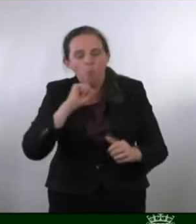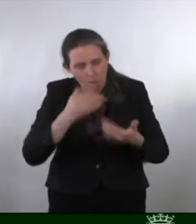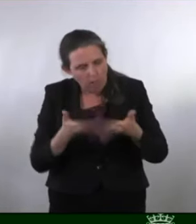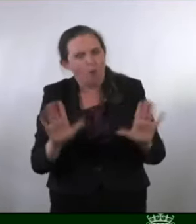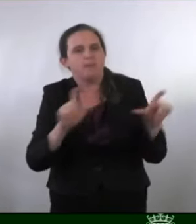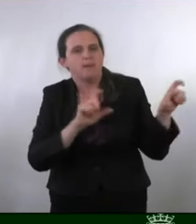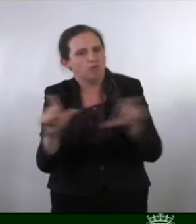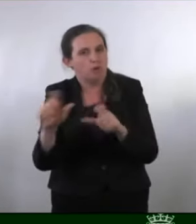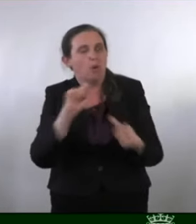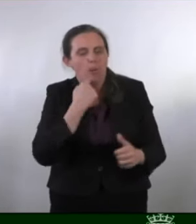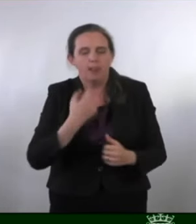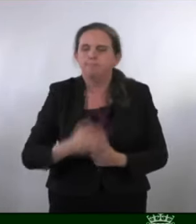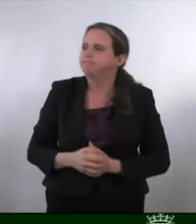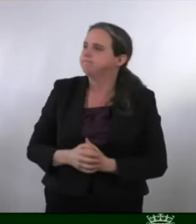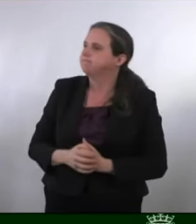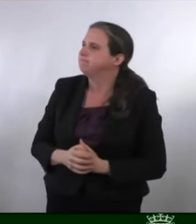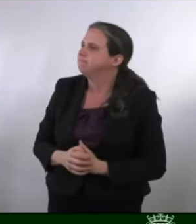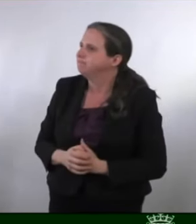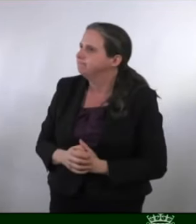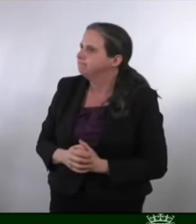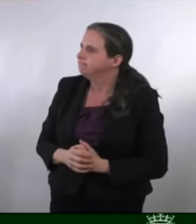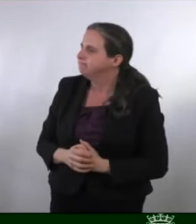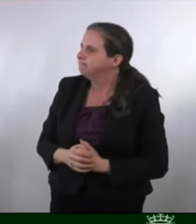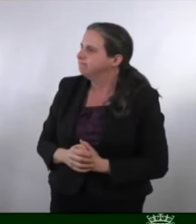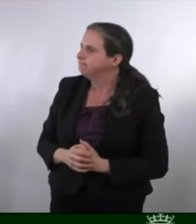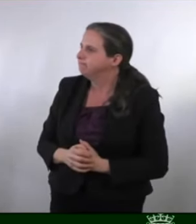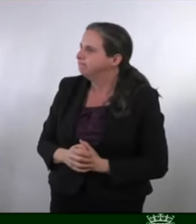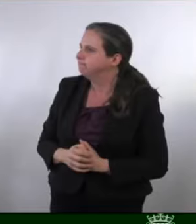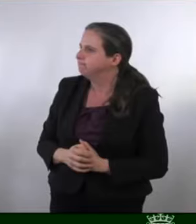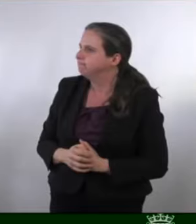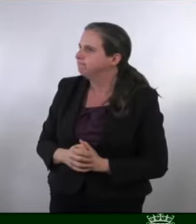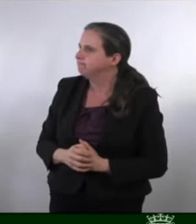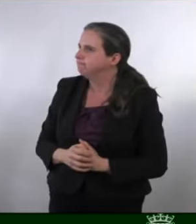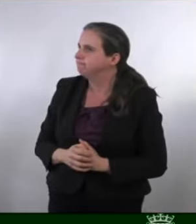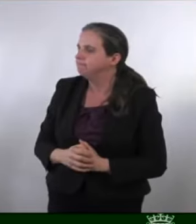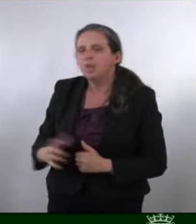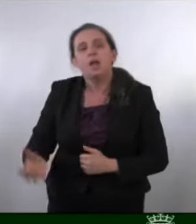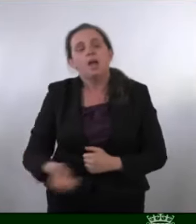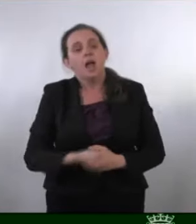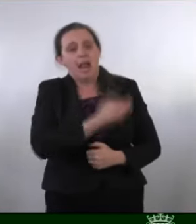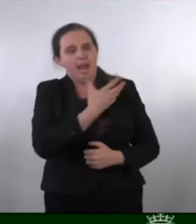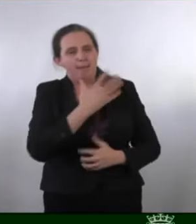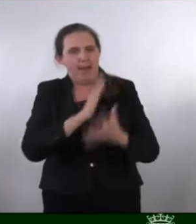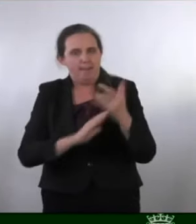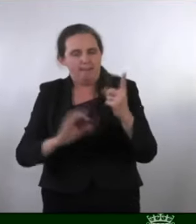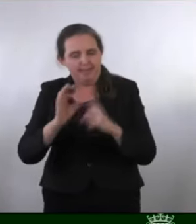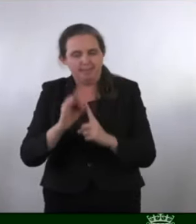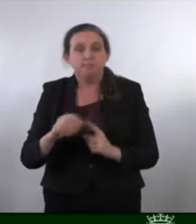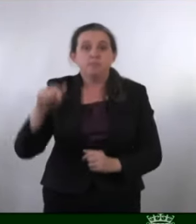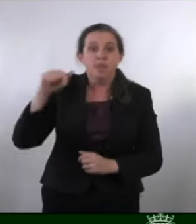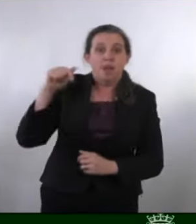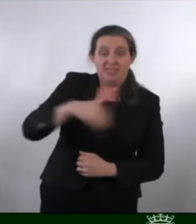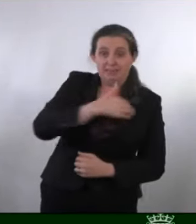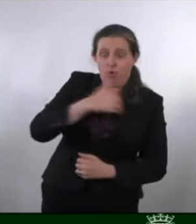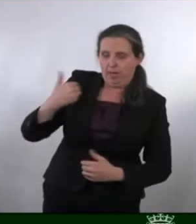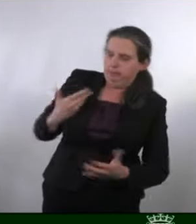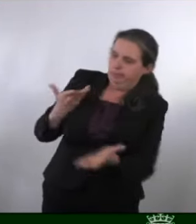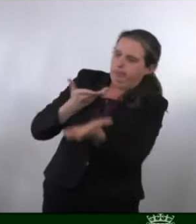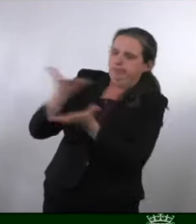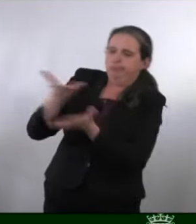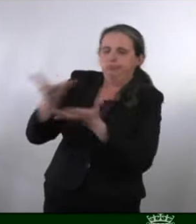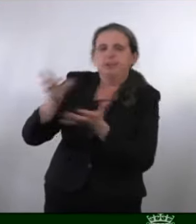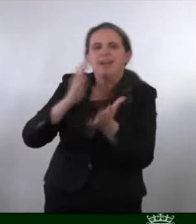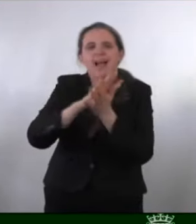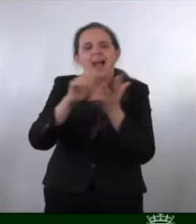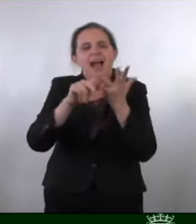I talked to Hounslow's Director of Public Health this morning, and she was welcoming the opportunity to have lateral flow testing,